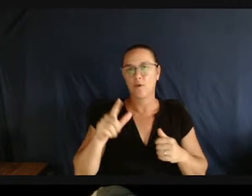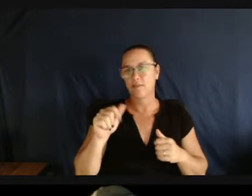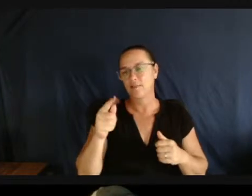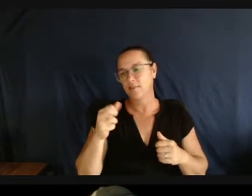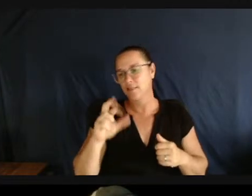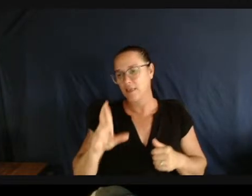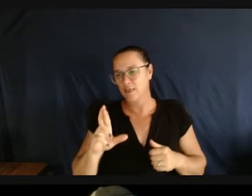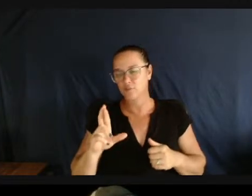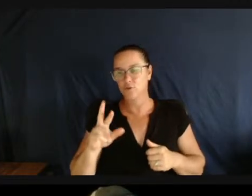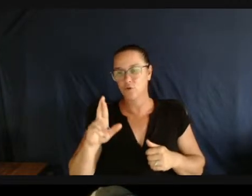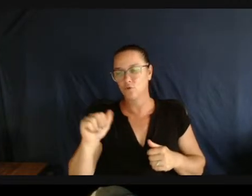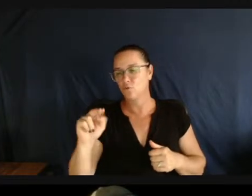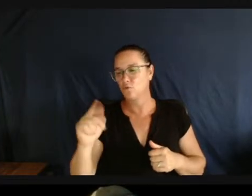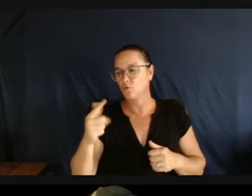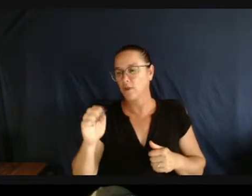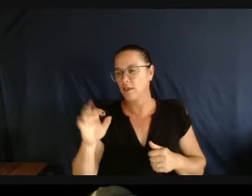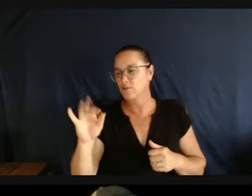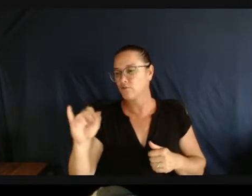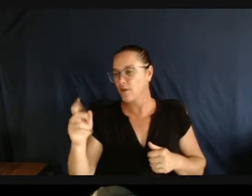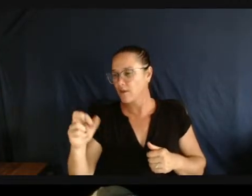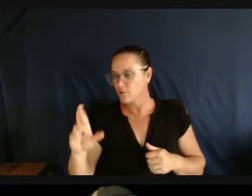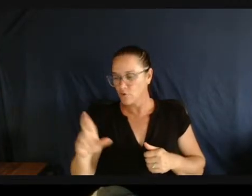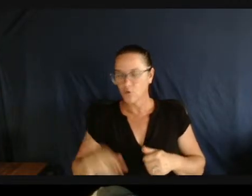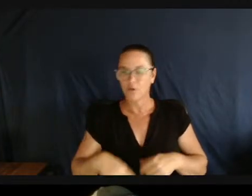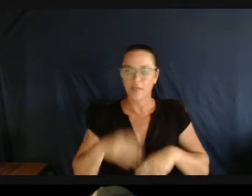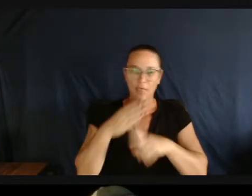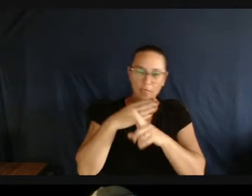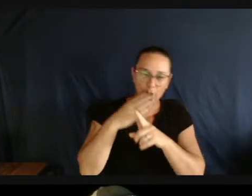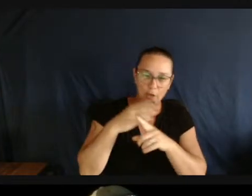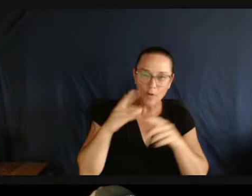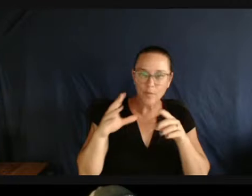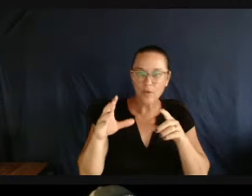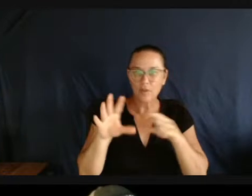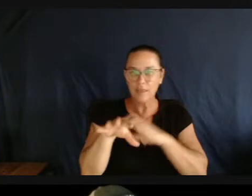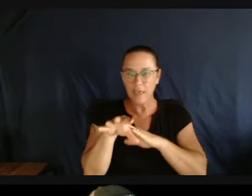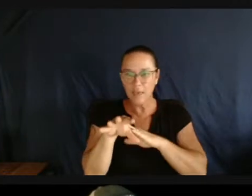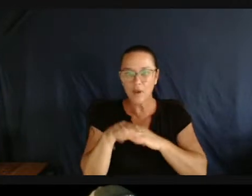thermal camera are still offline due to